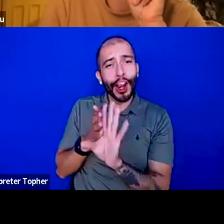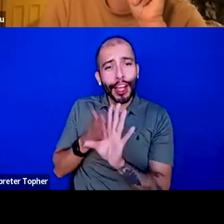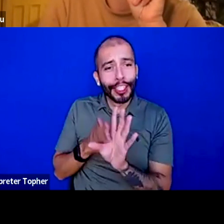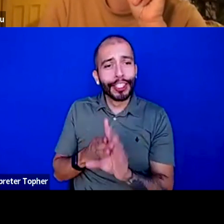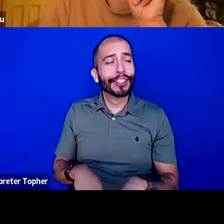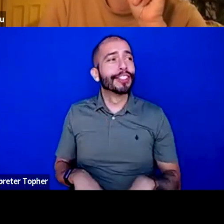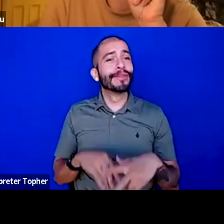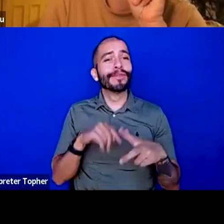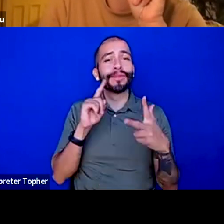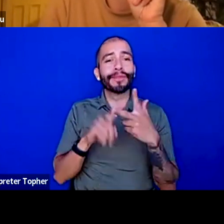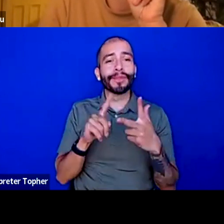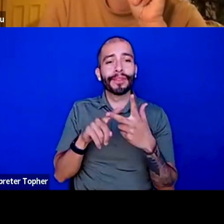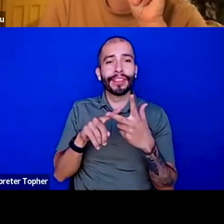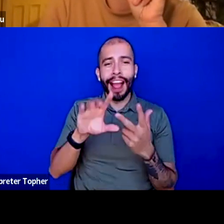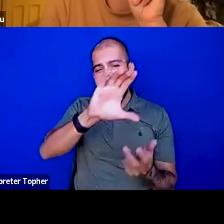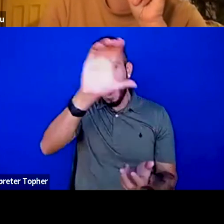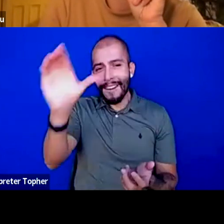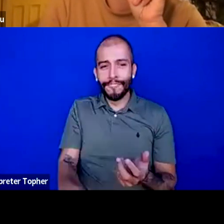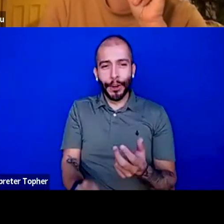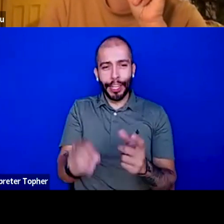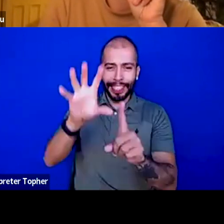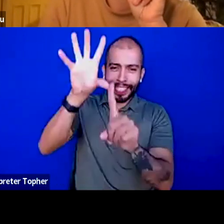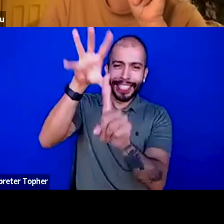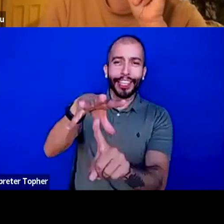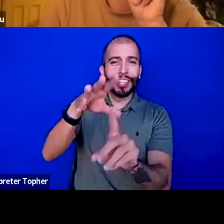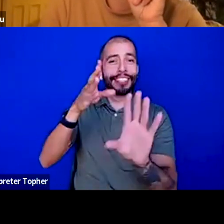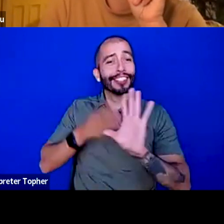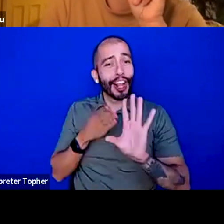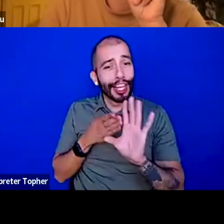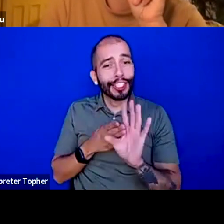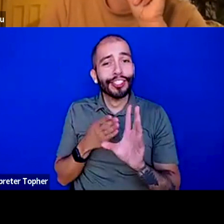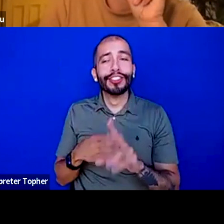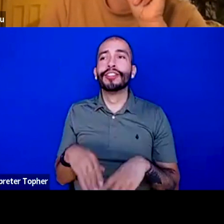by wisdoms of ancient and traditional healing technology.